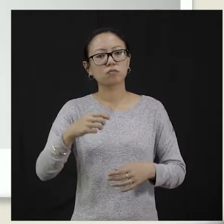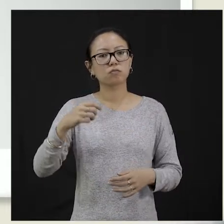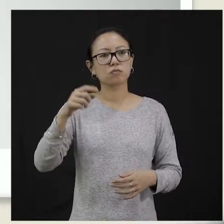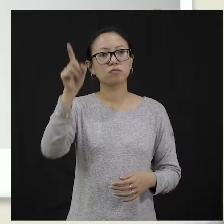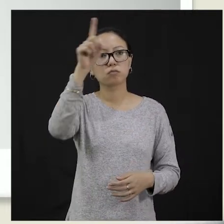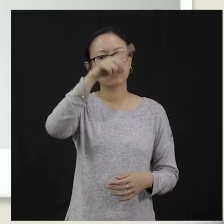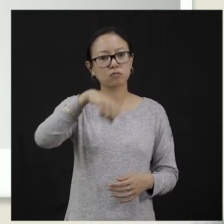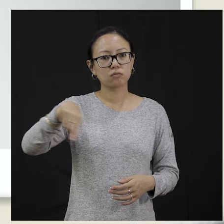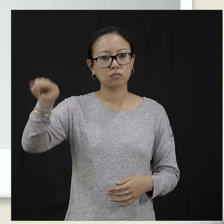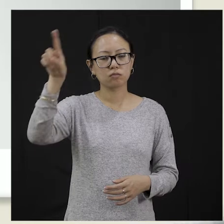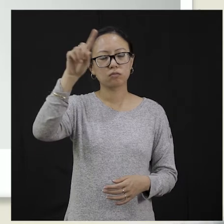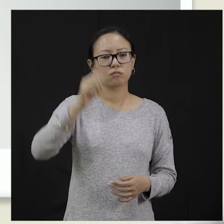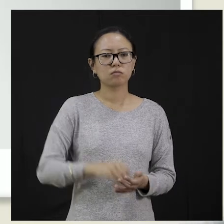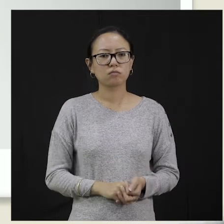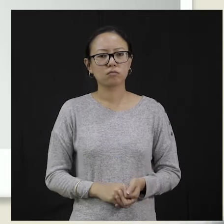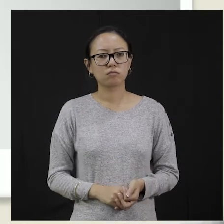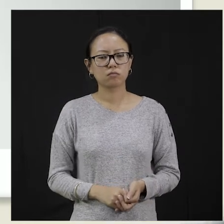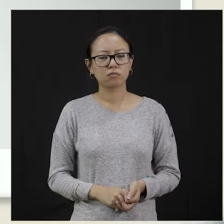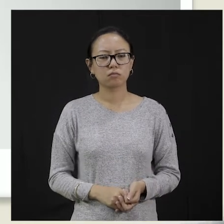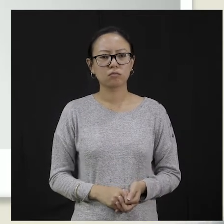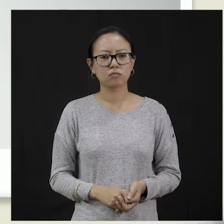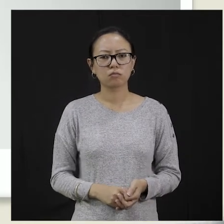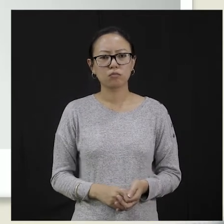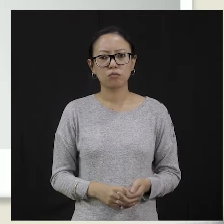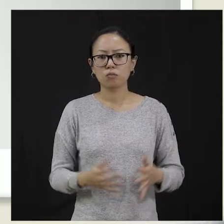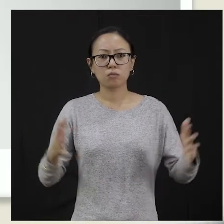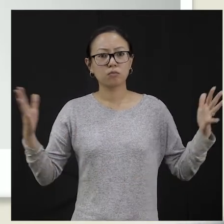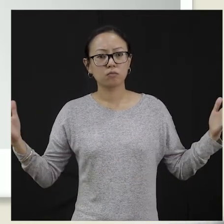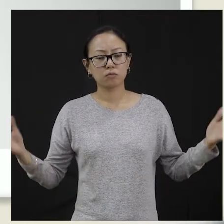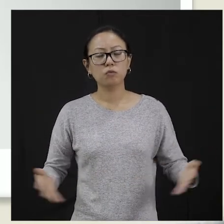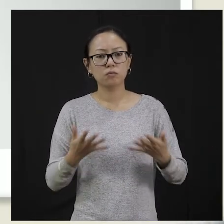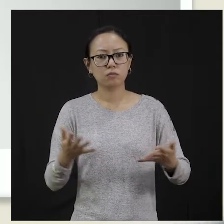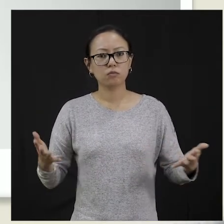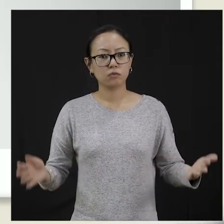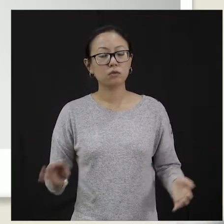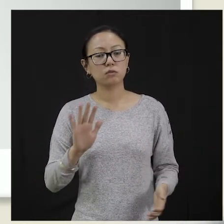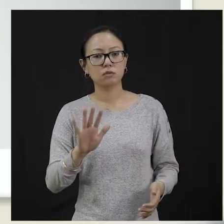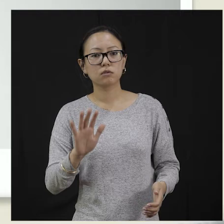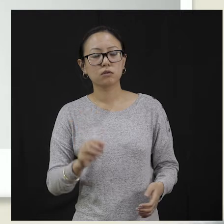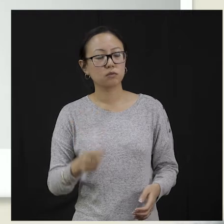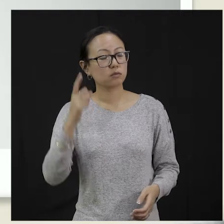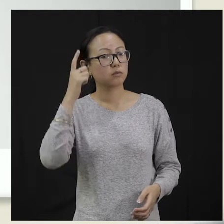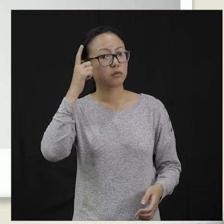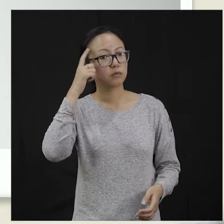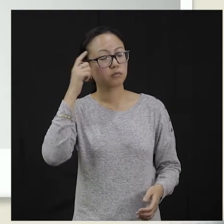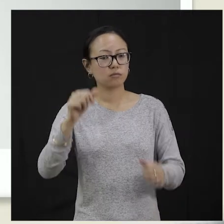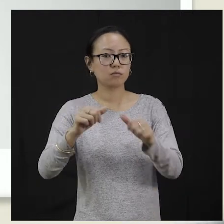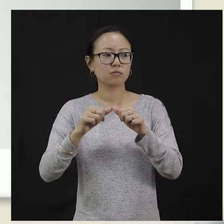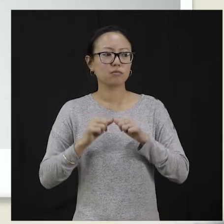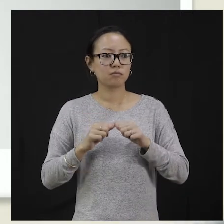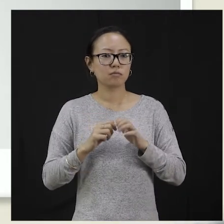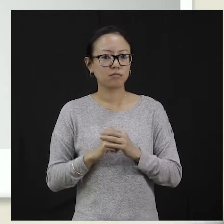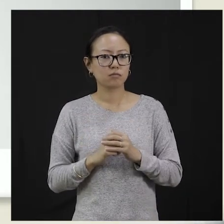some name of objects that having circle in shape. Yes, wheel,